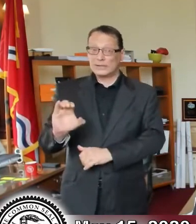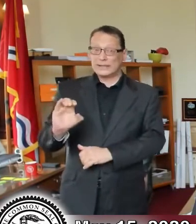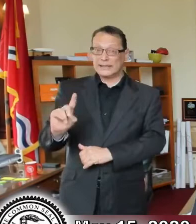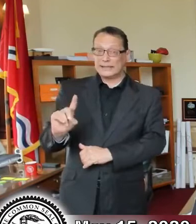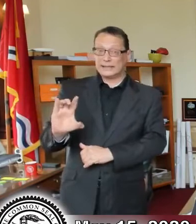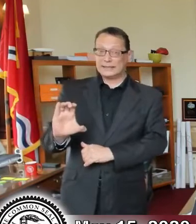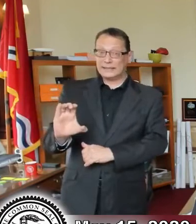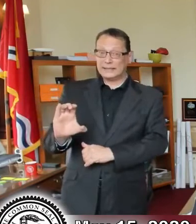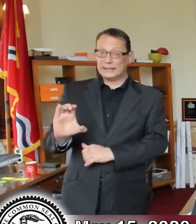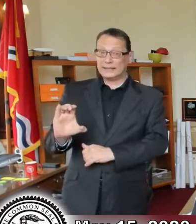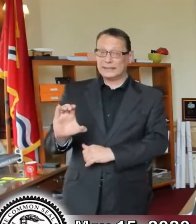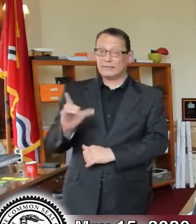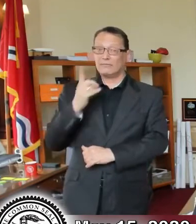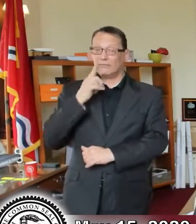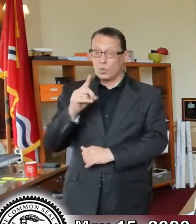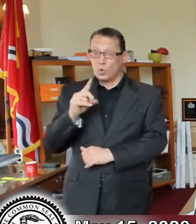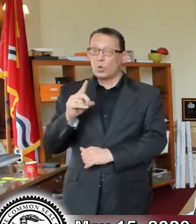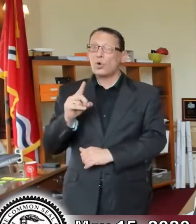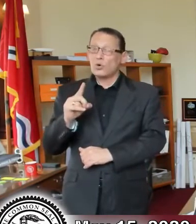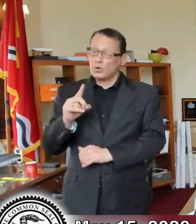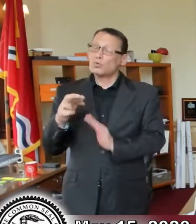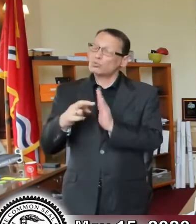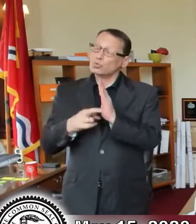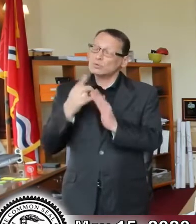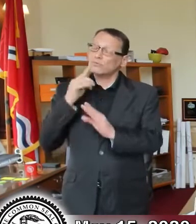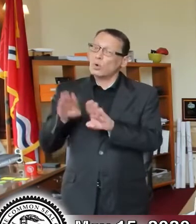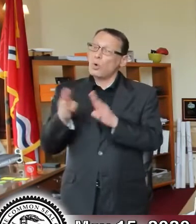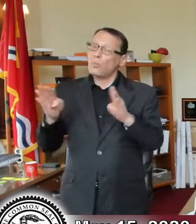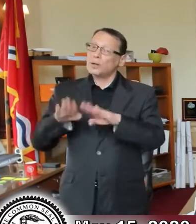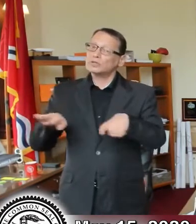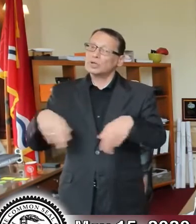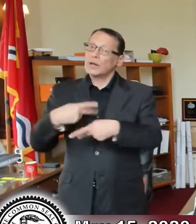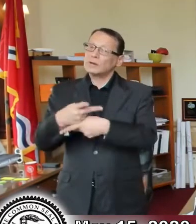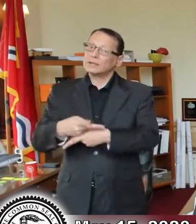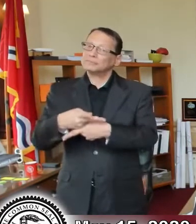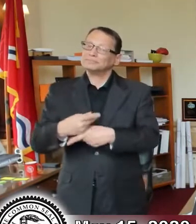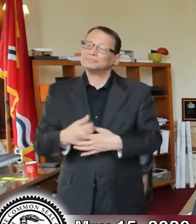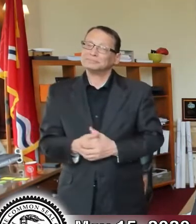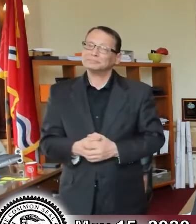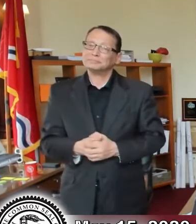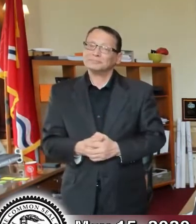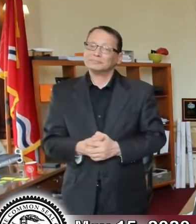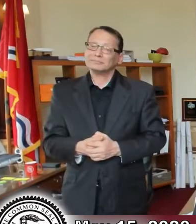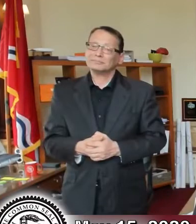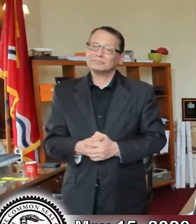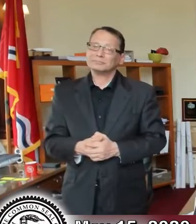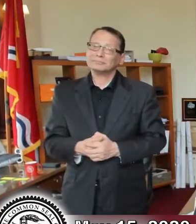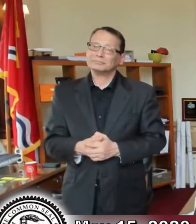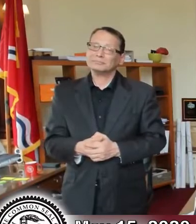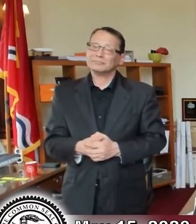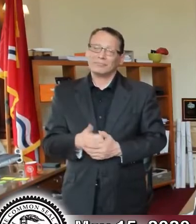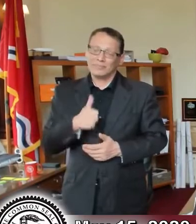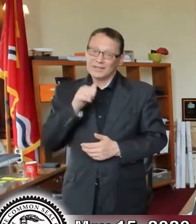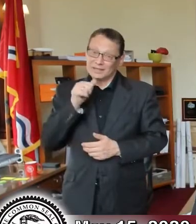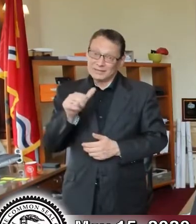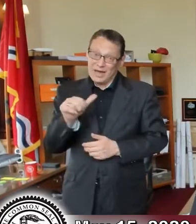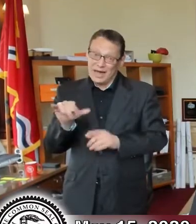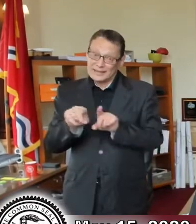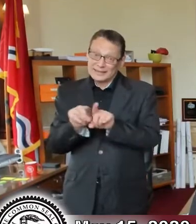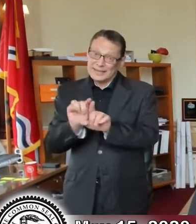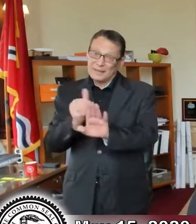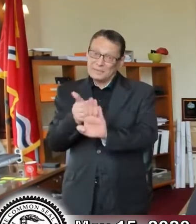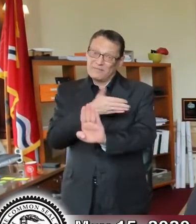has guidelines for the opening of child care centers. And so that it won't look exactly like it